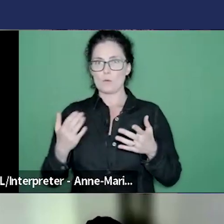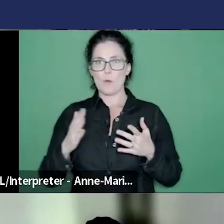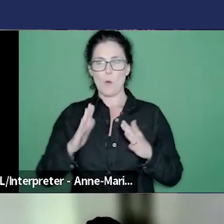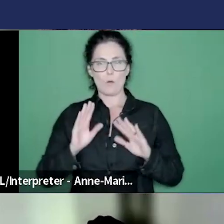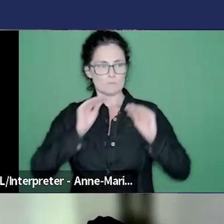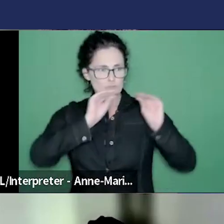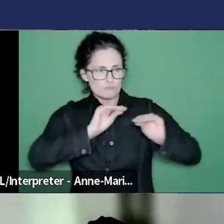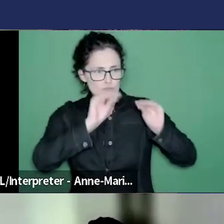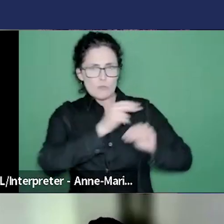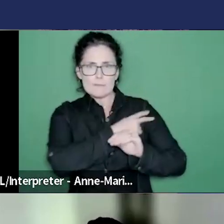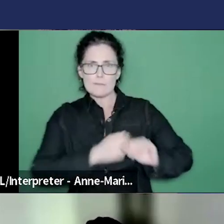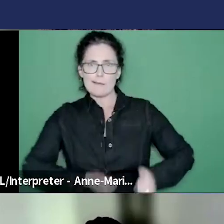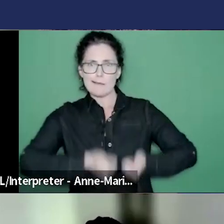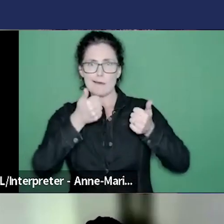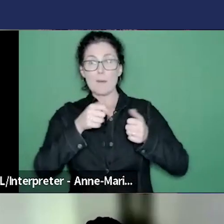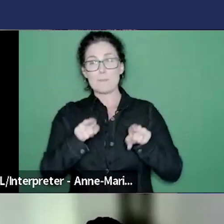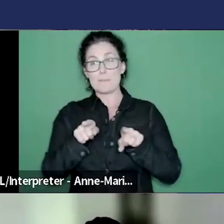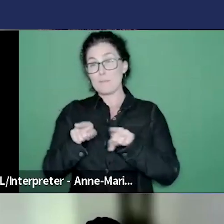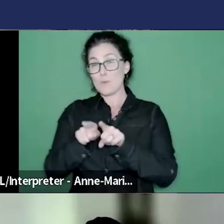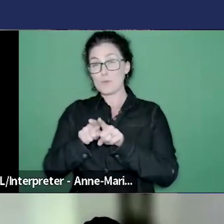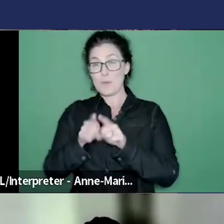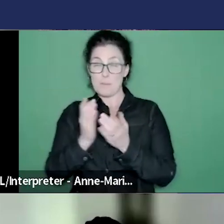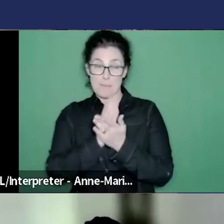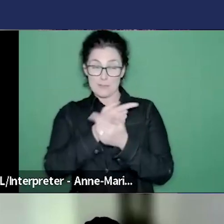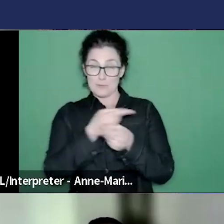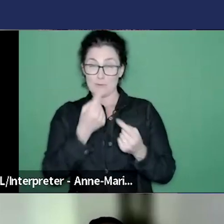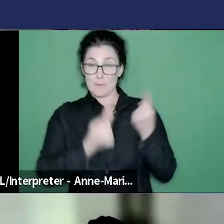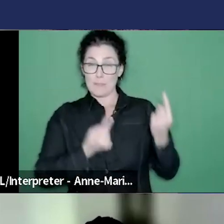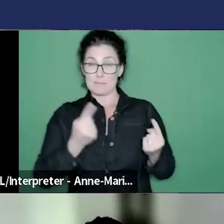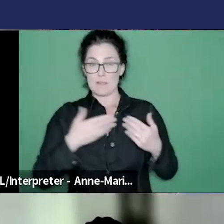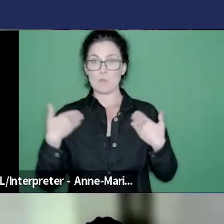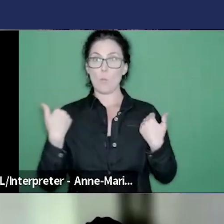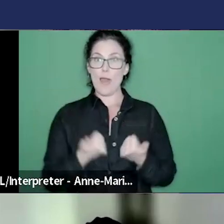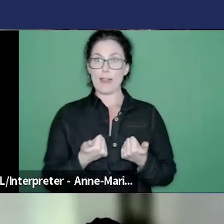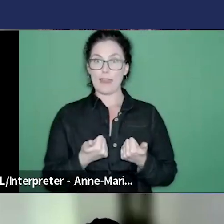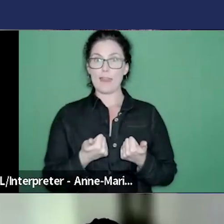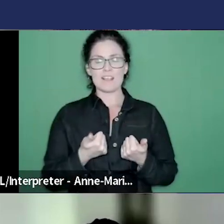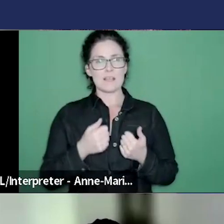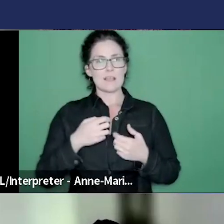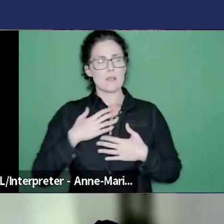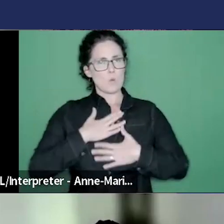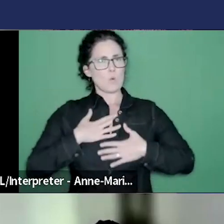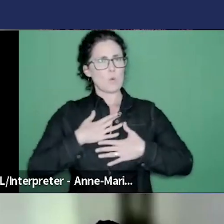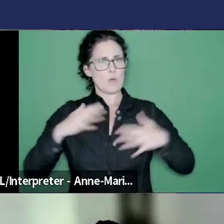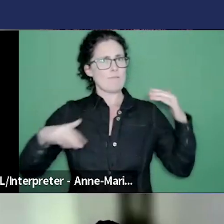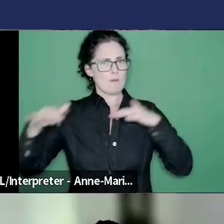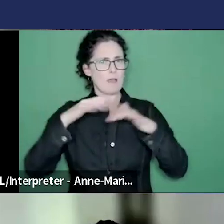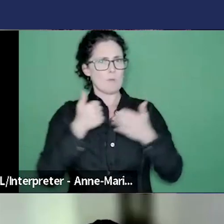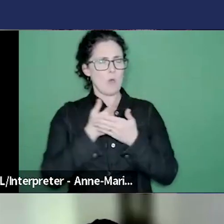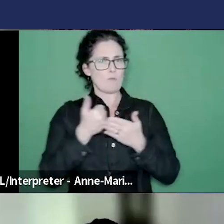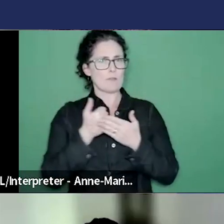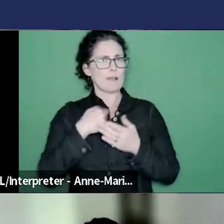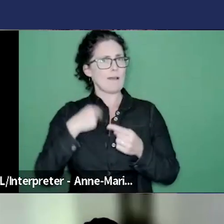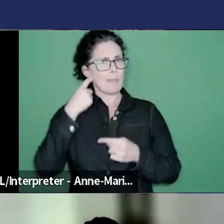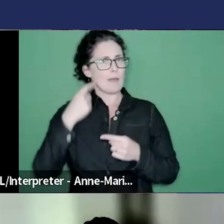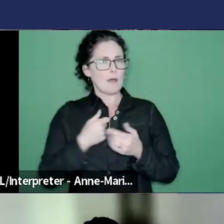staff, but staff that are well. And so it can be quite a traumatic environment for everybody that's involved. I think often we